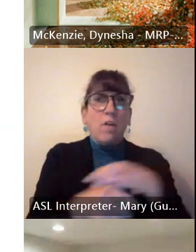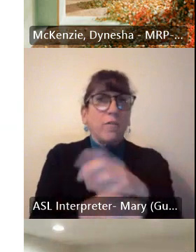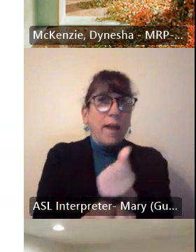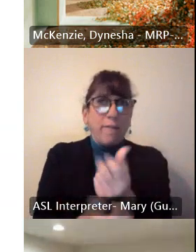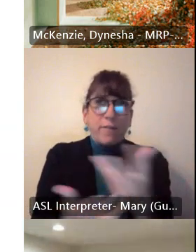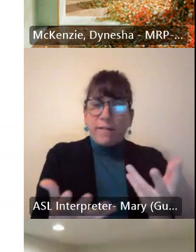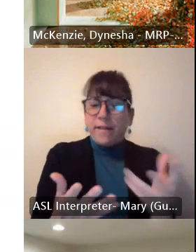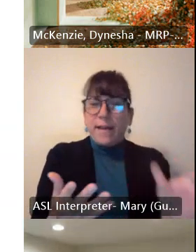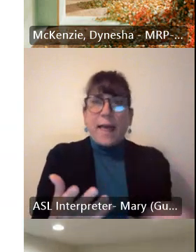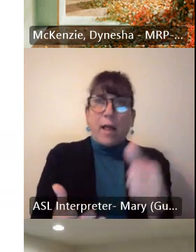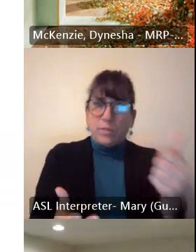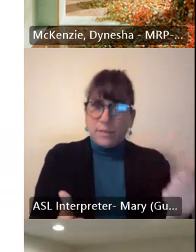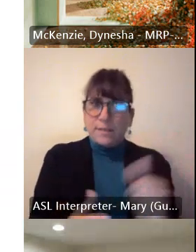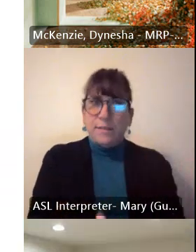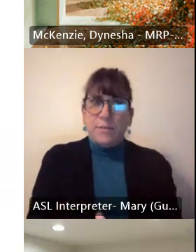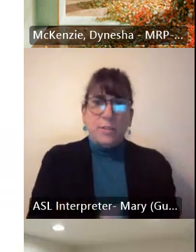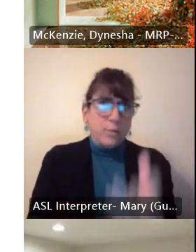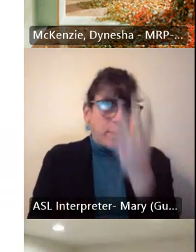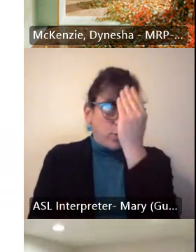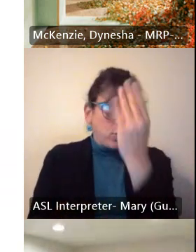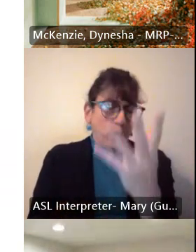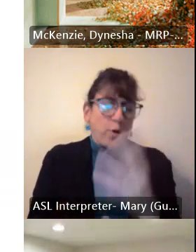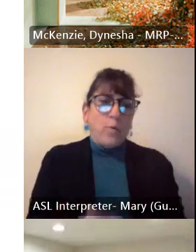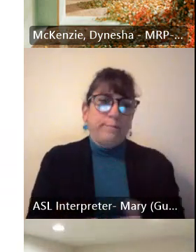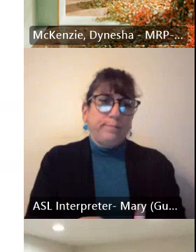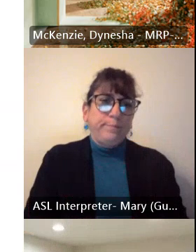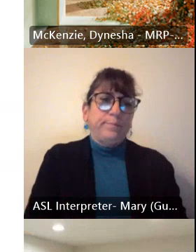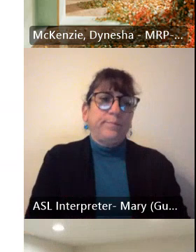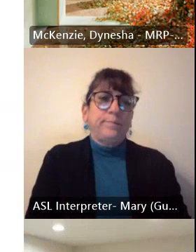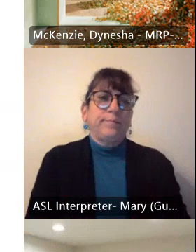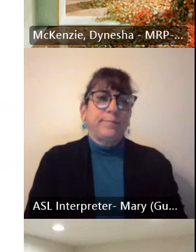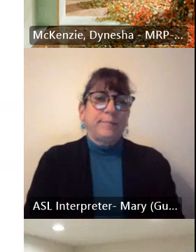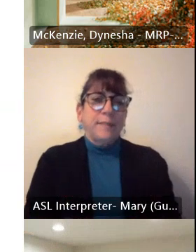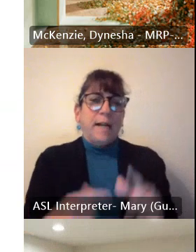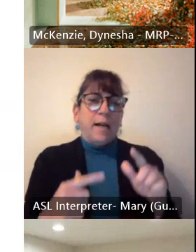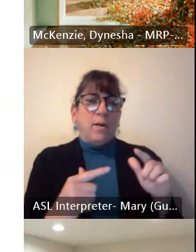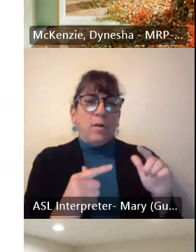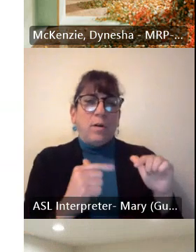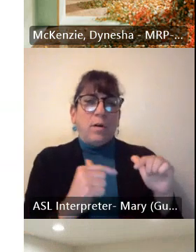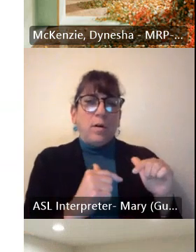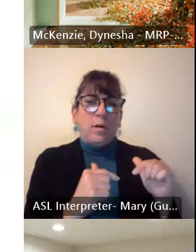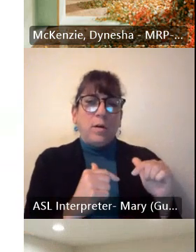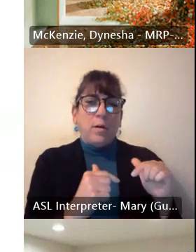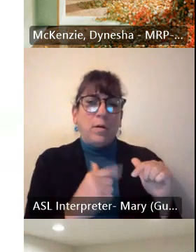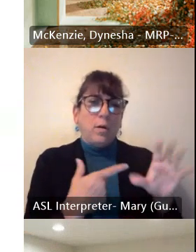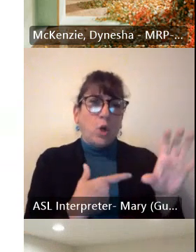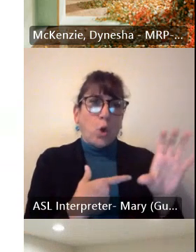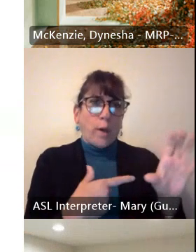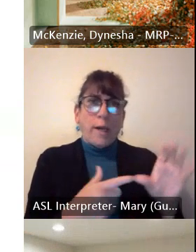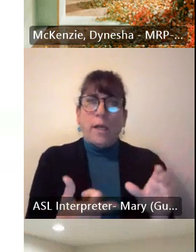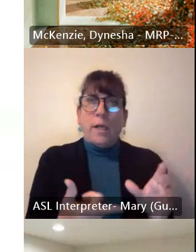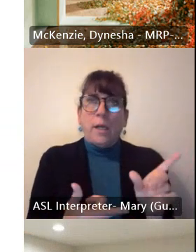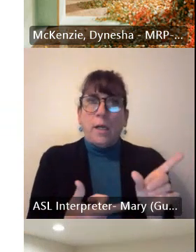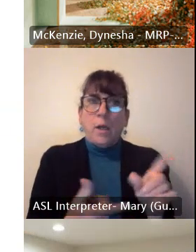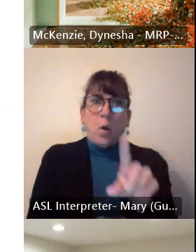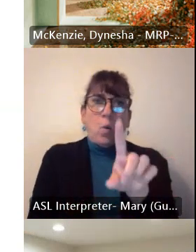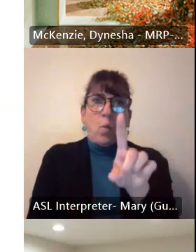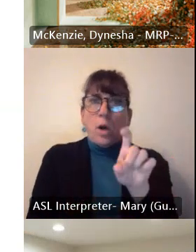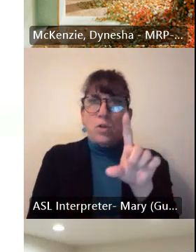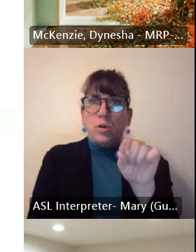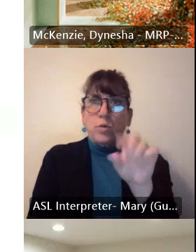where we are. And let me turn it over to you, Courtney. Thanks. I agree 120%